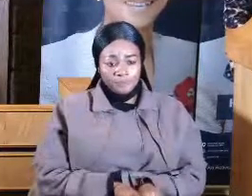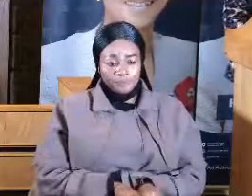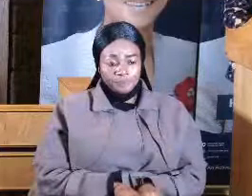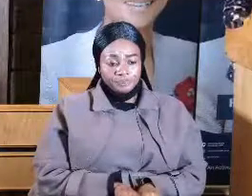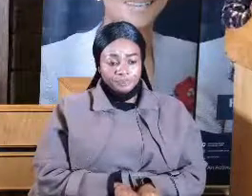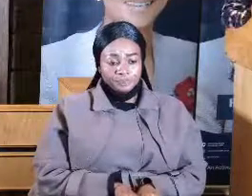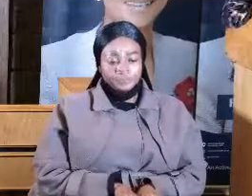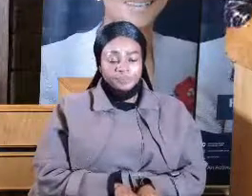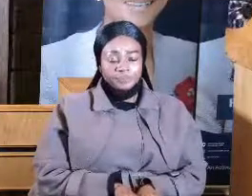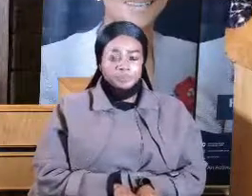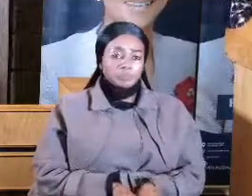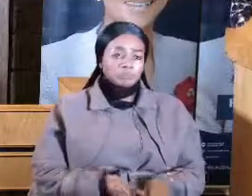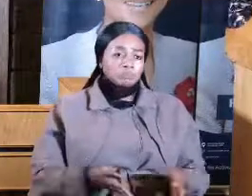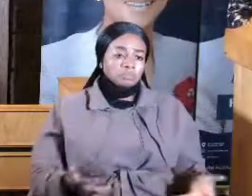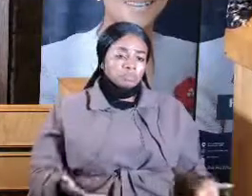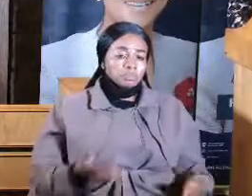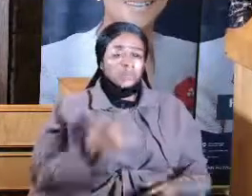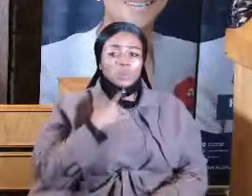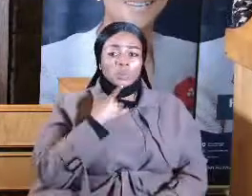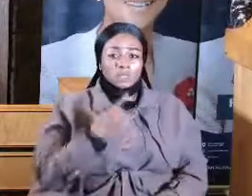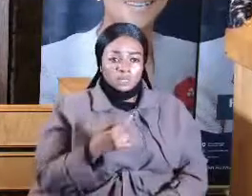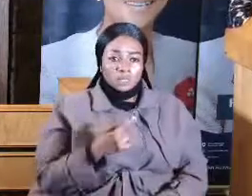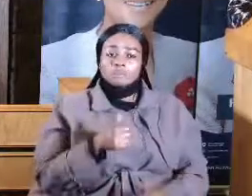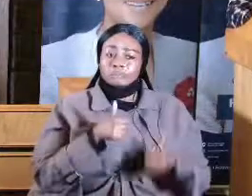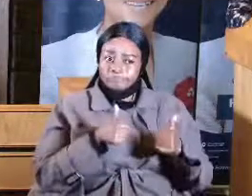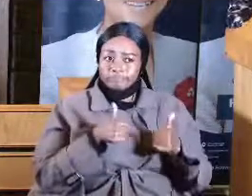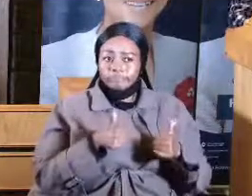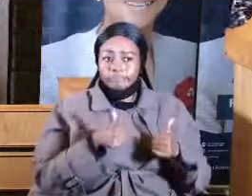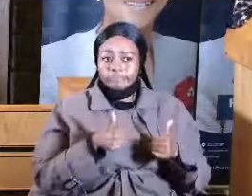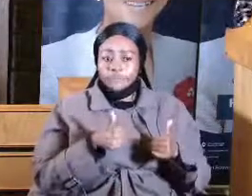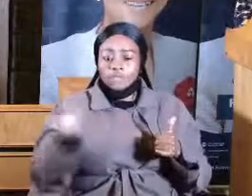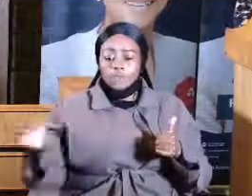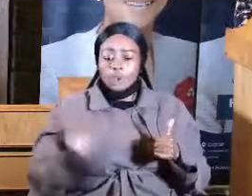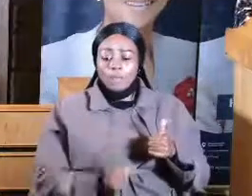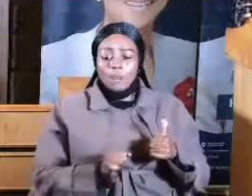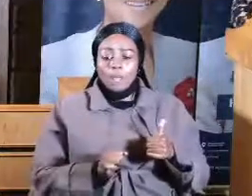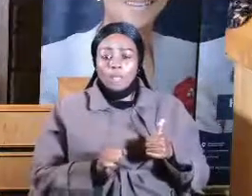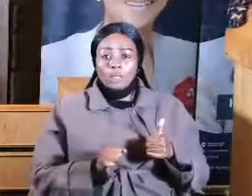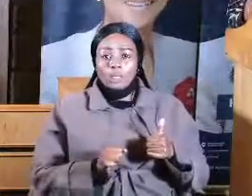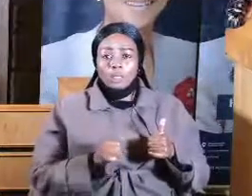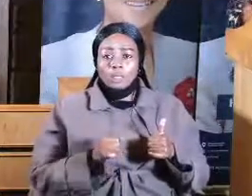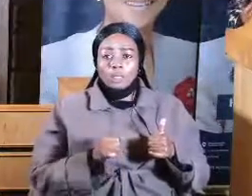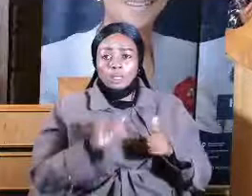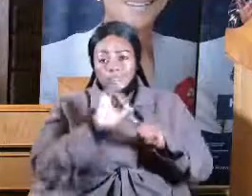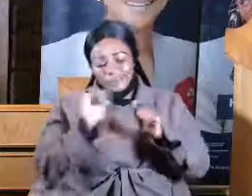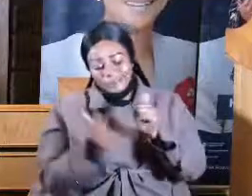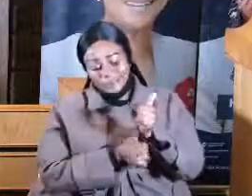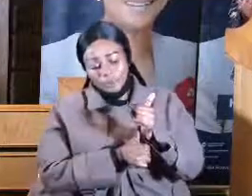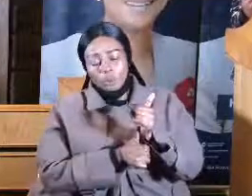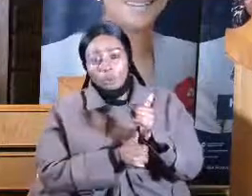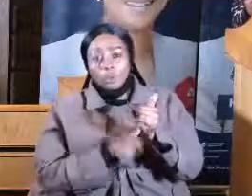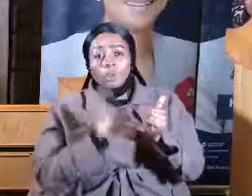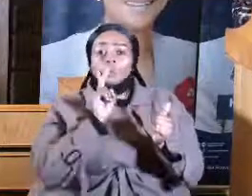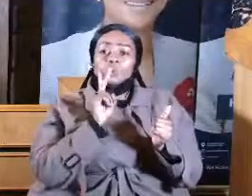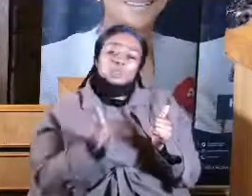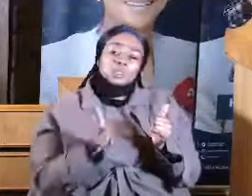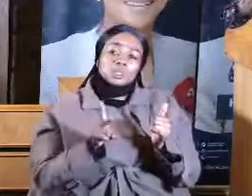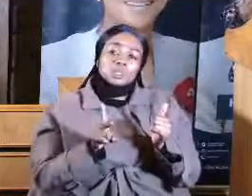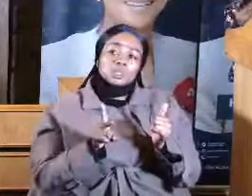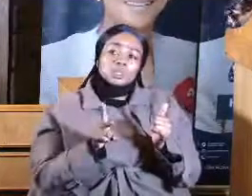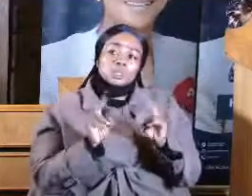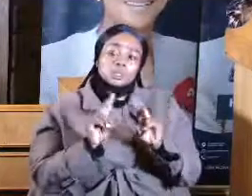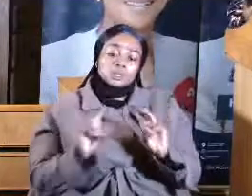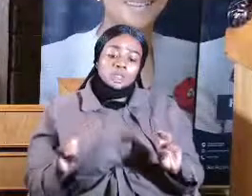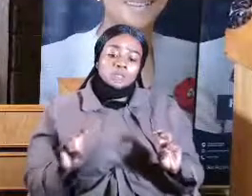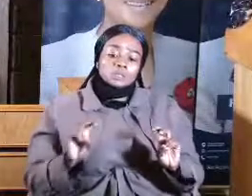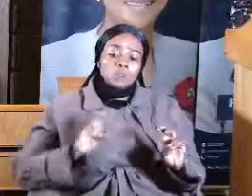And even if we say it's a good move to employ and deploy women in this space, you're now seeing a surge of women